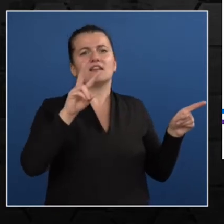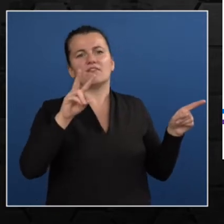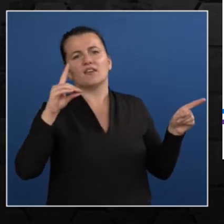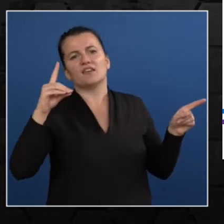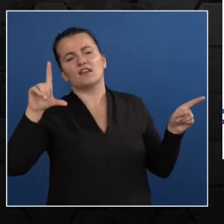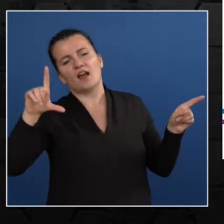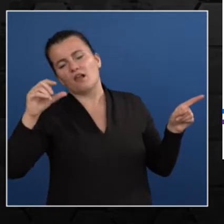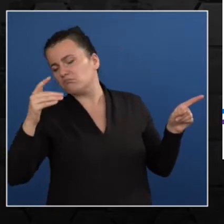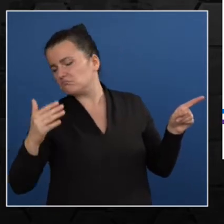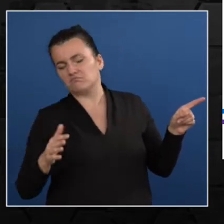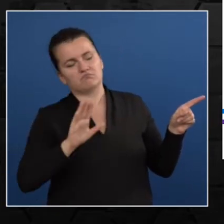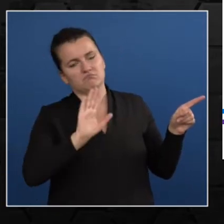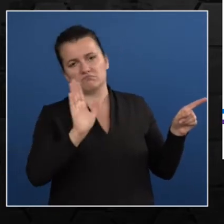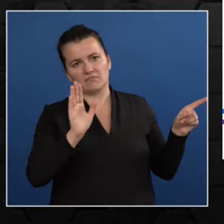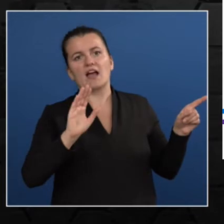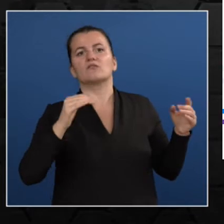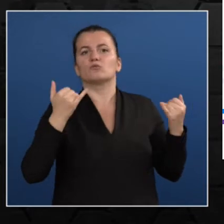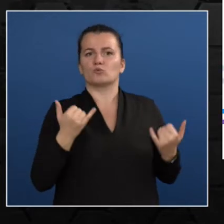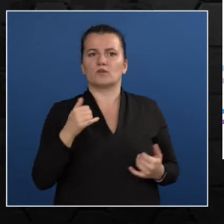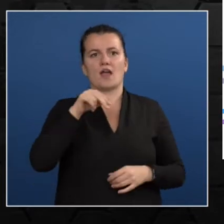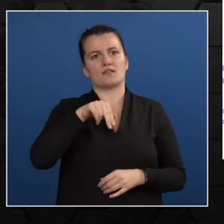another speaker already covered that.